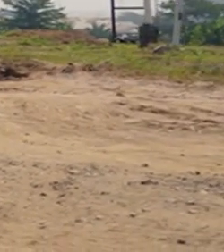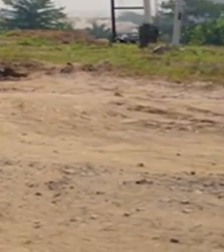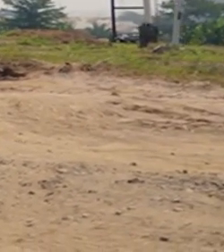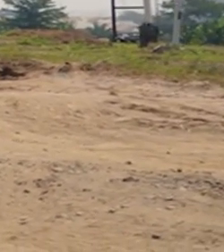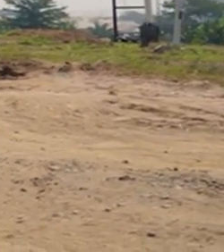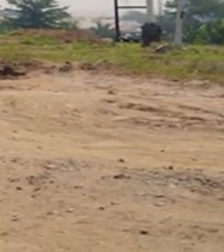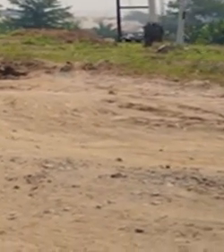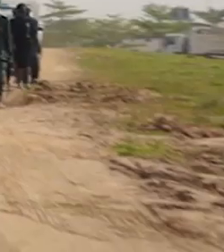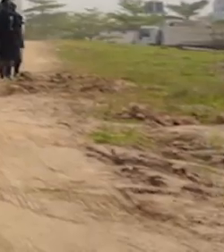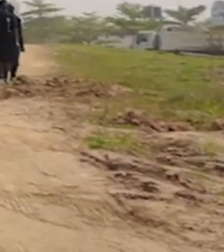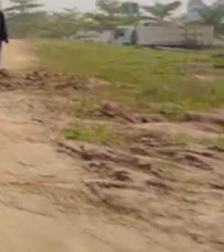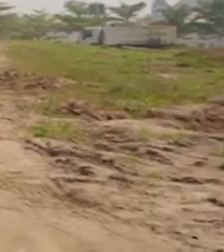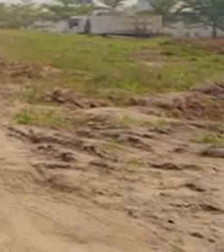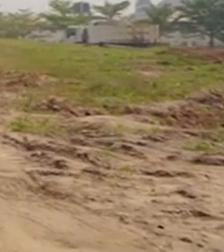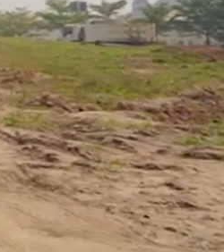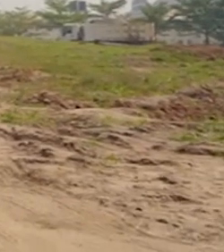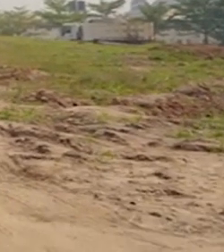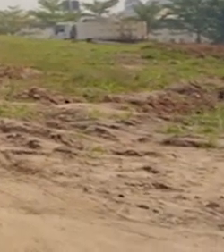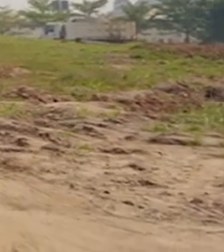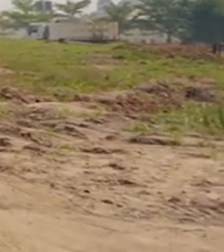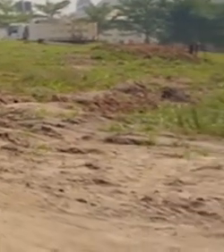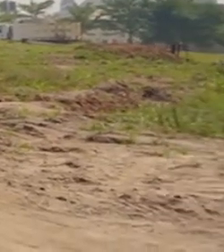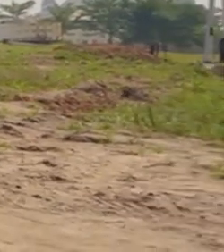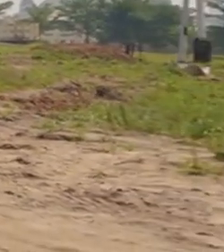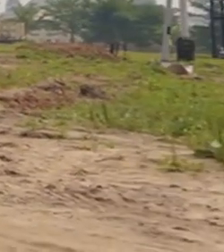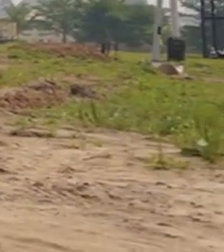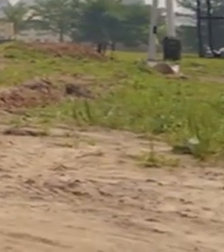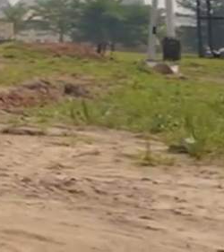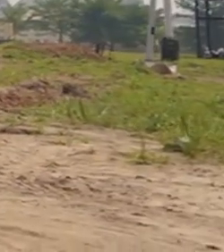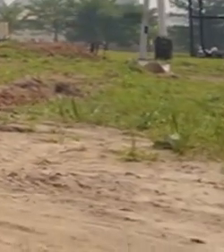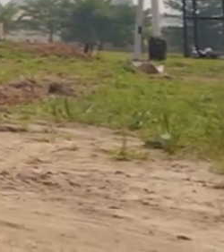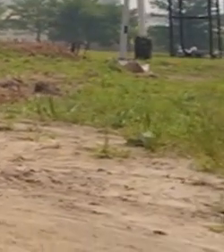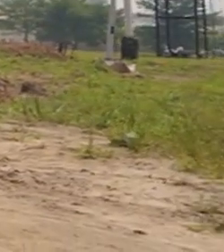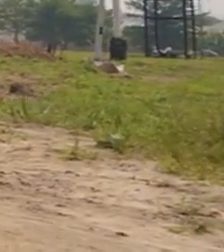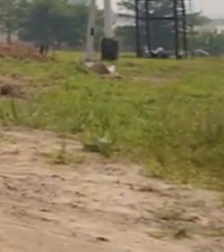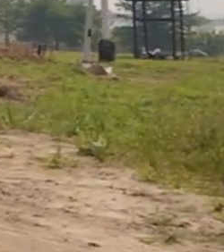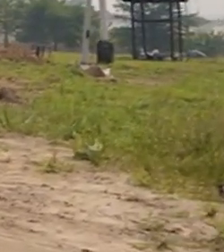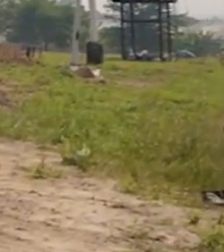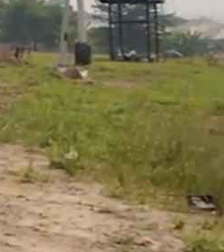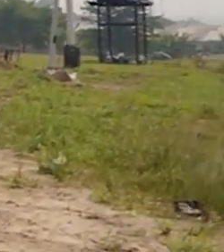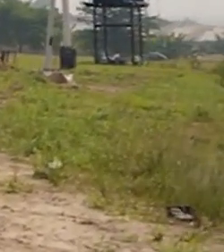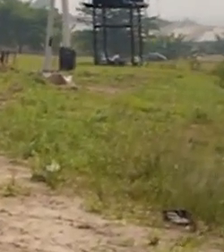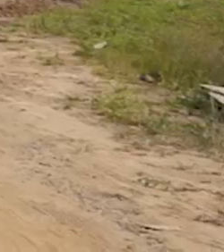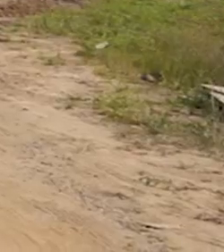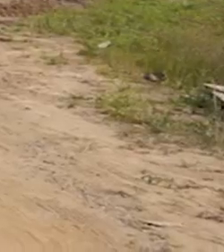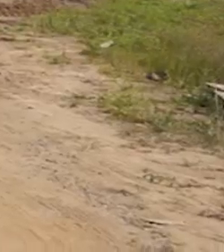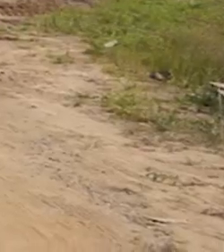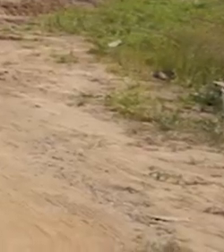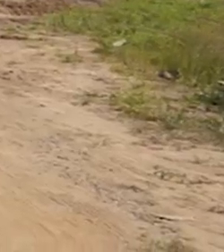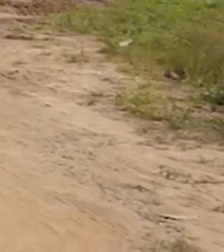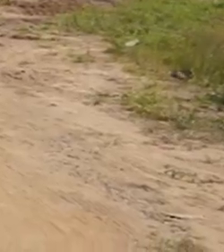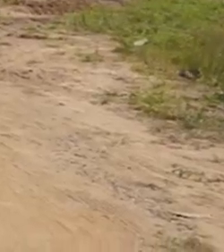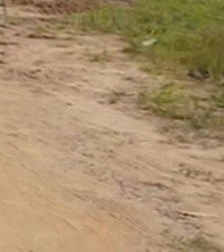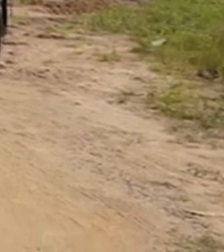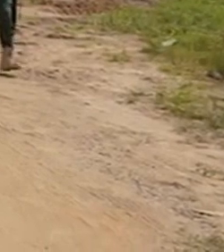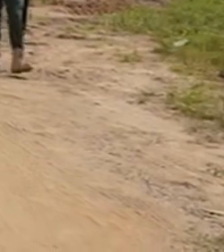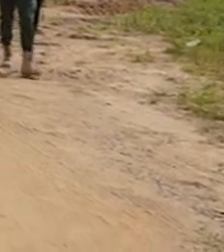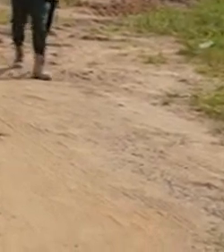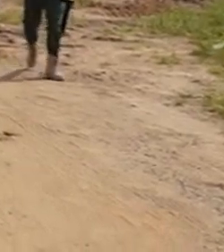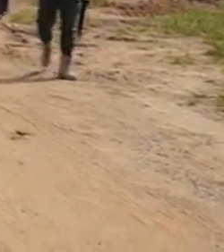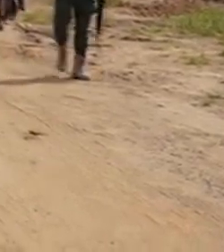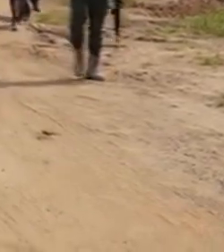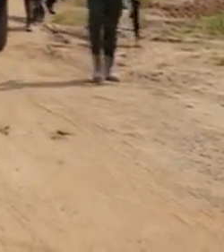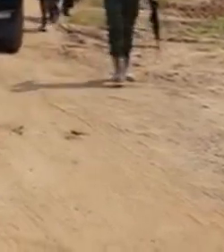the devil. Understand? Not oppressed of God. If you are oppressed of